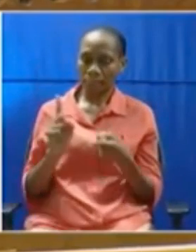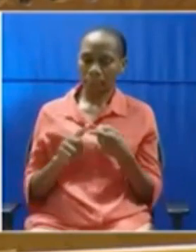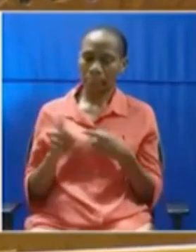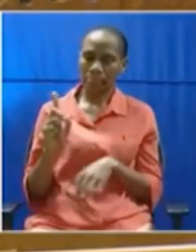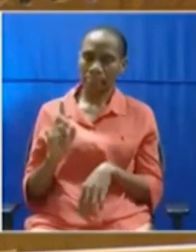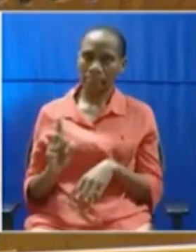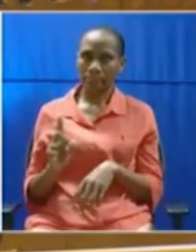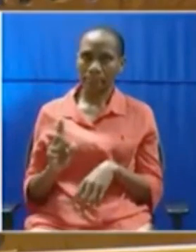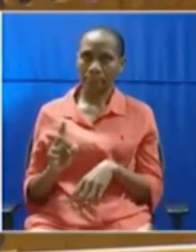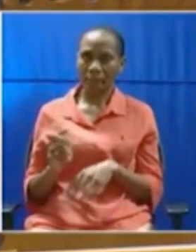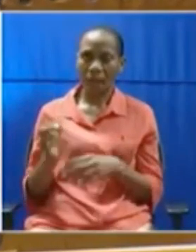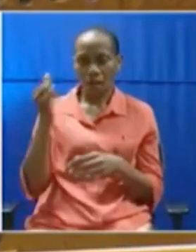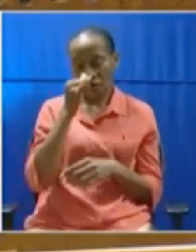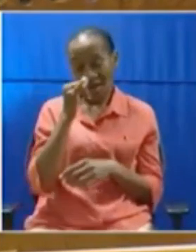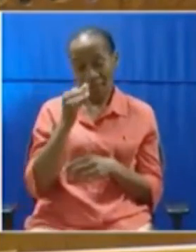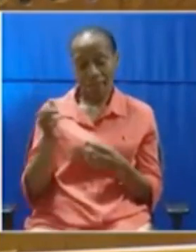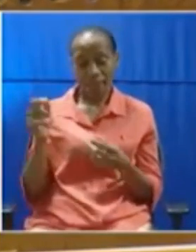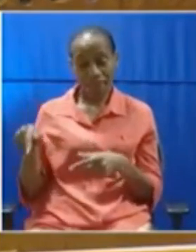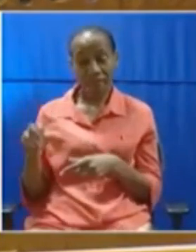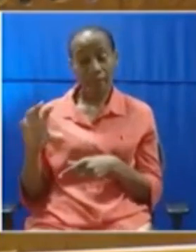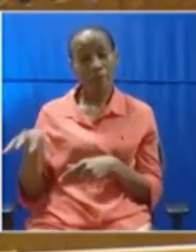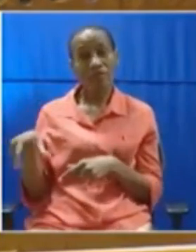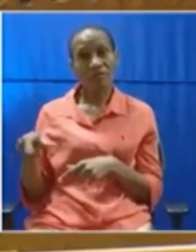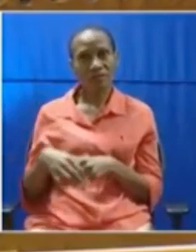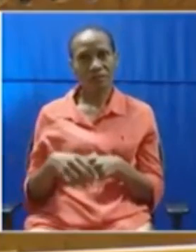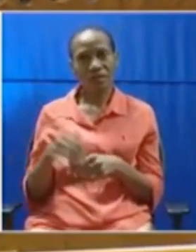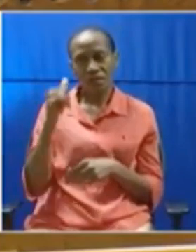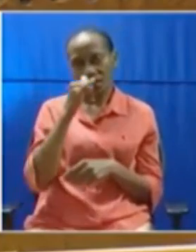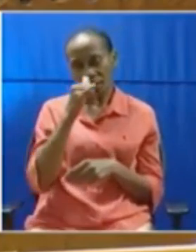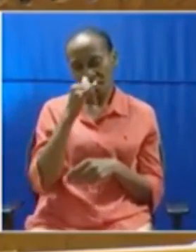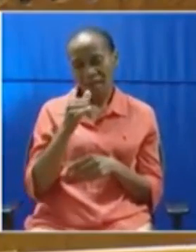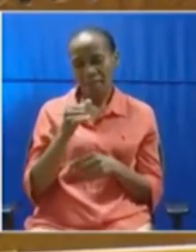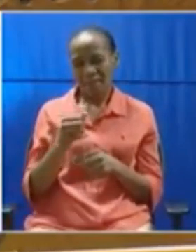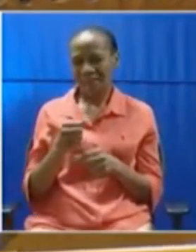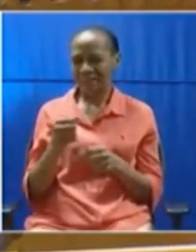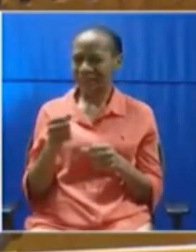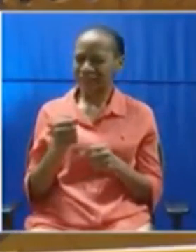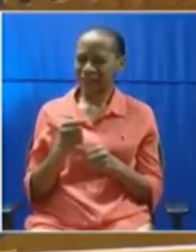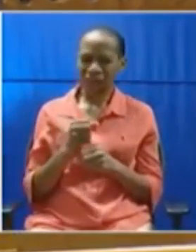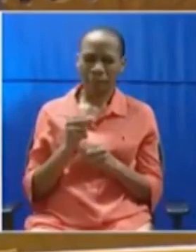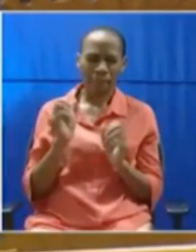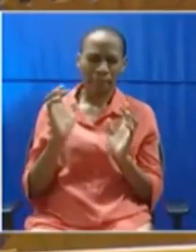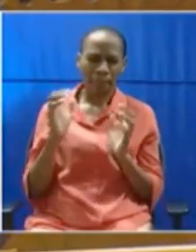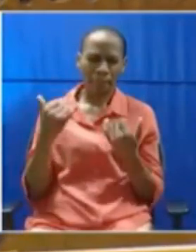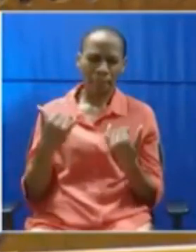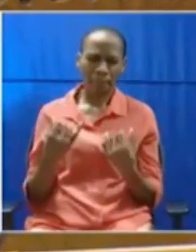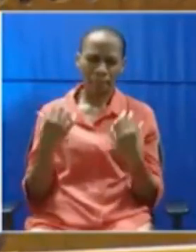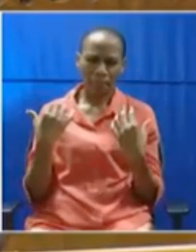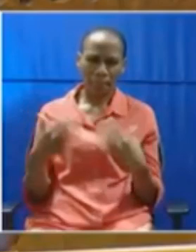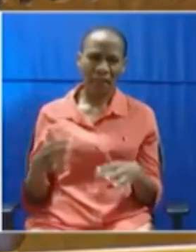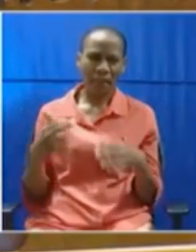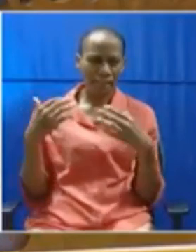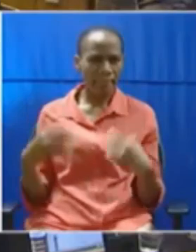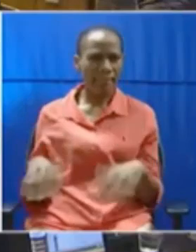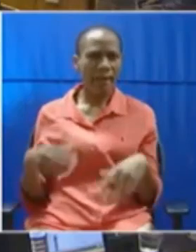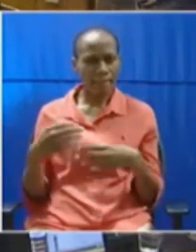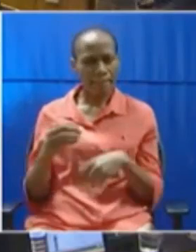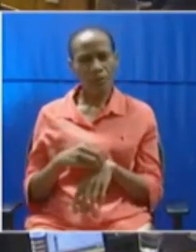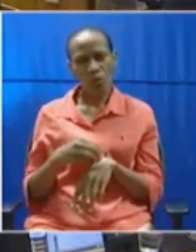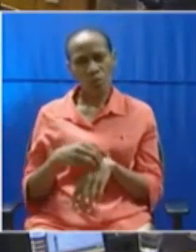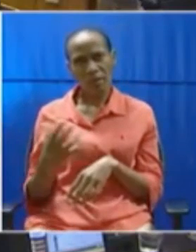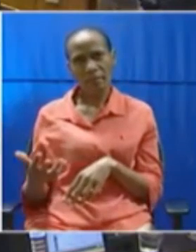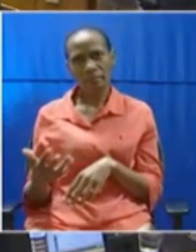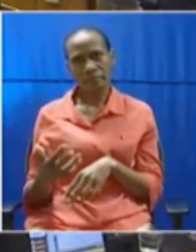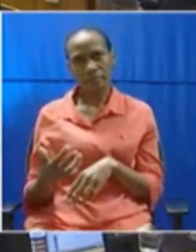those is crime. Mr. President, crime is out of hand in our province, and at the moment it is controlled out of